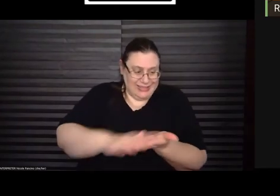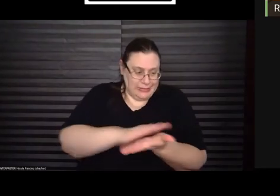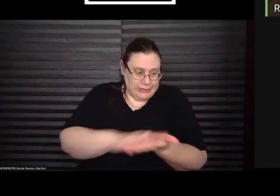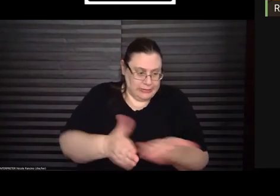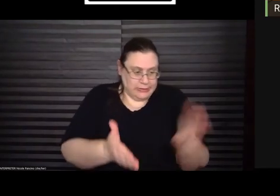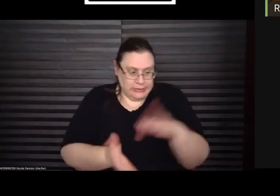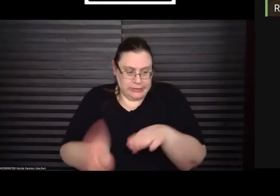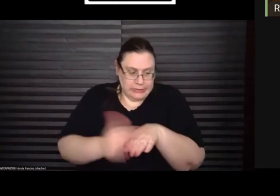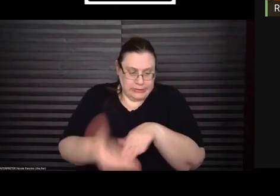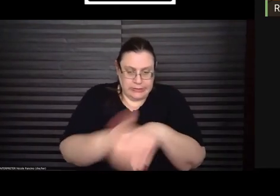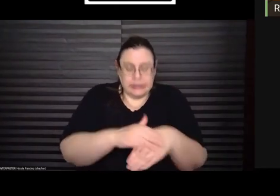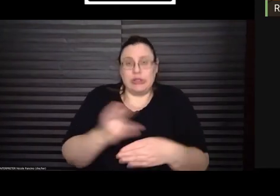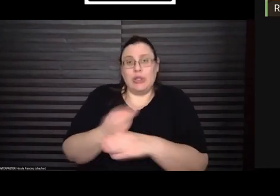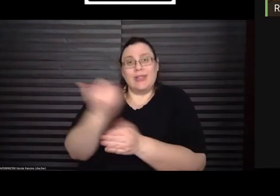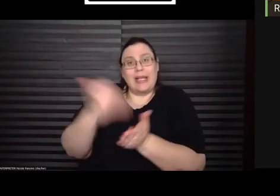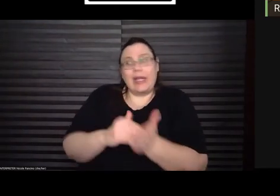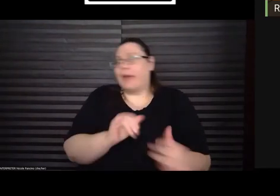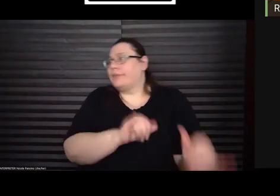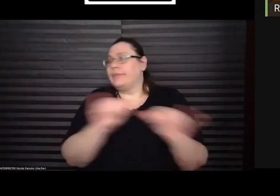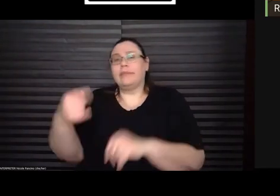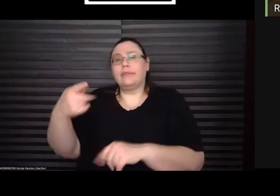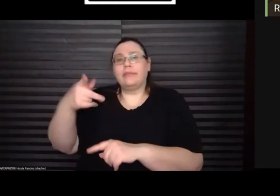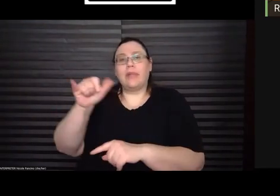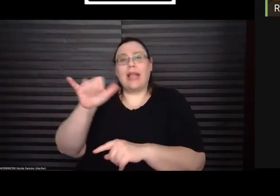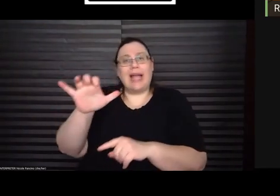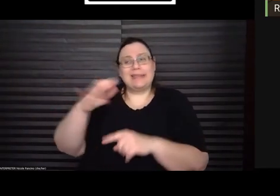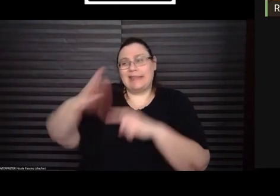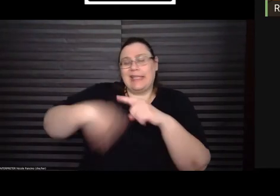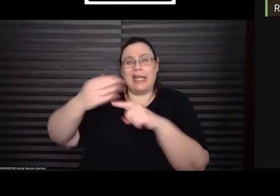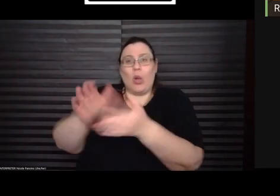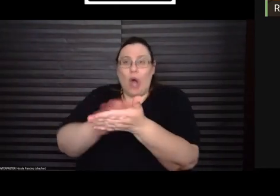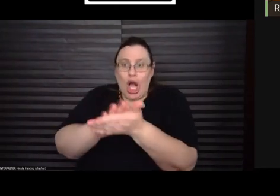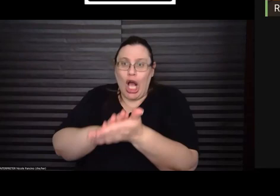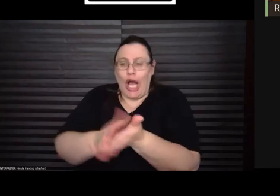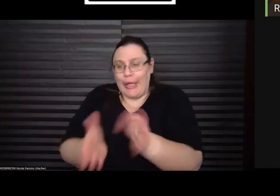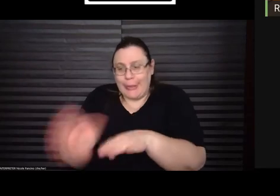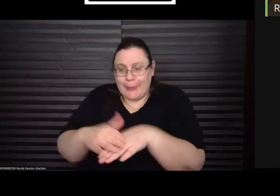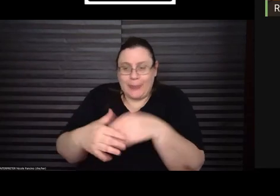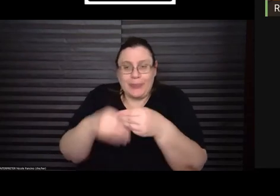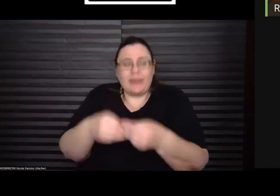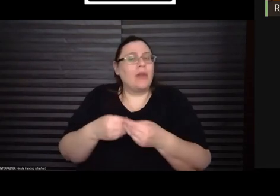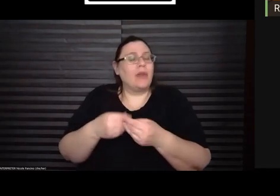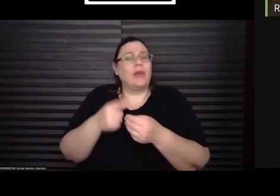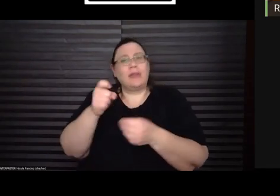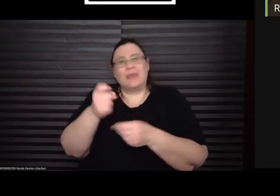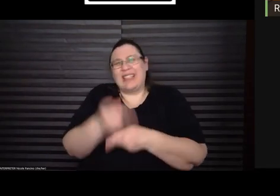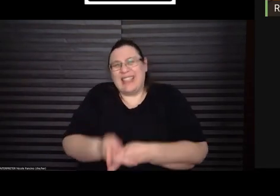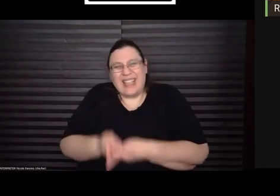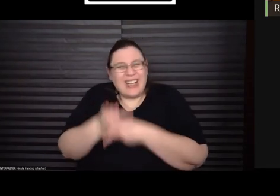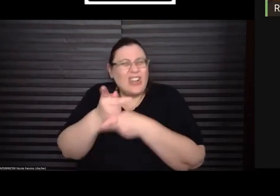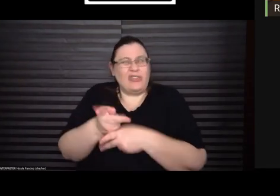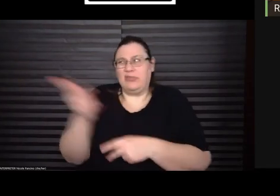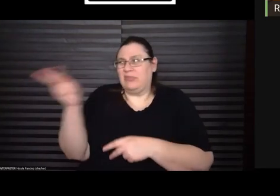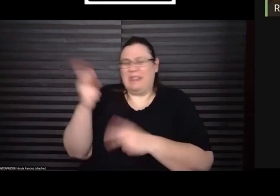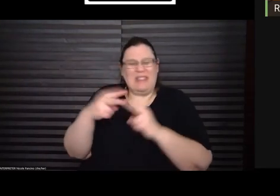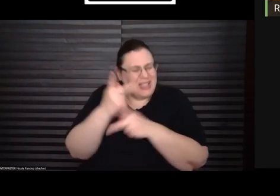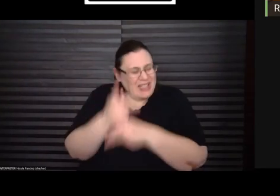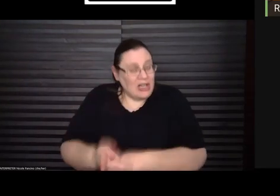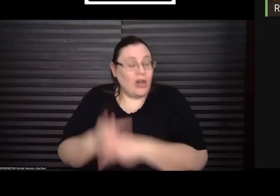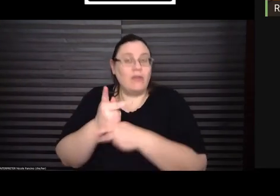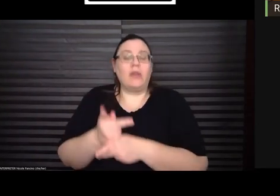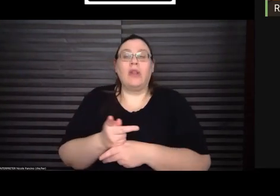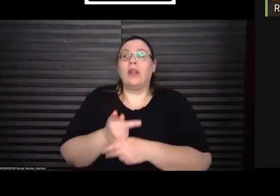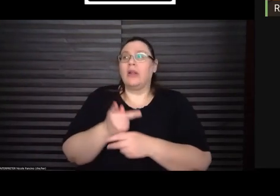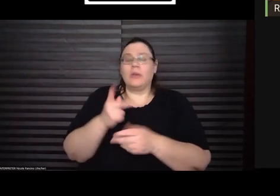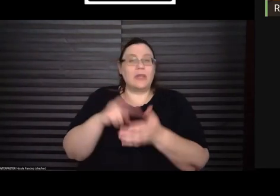for reuse. Same with, you know, plastic wrap. They were just very, very careful. But as a result,